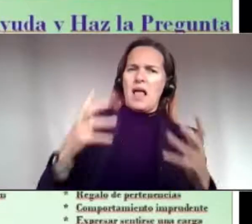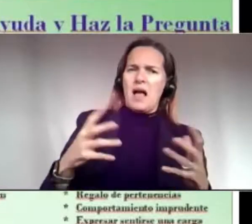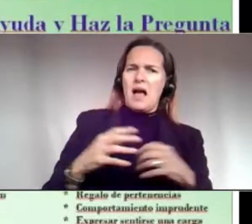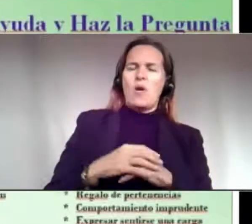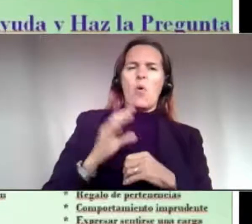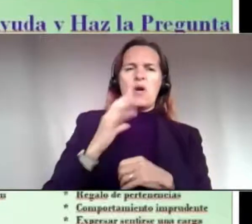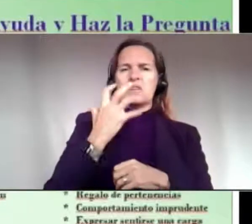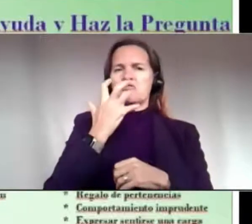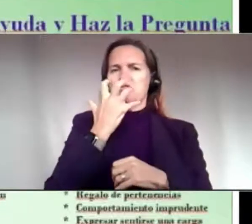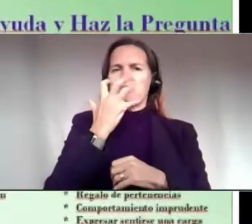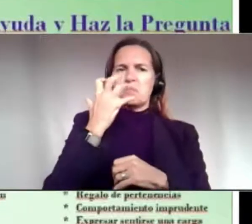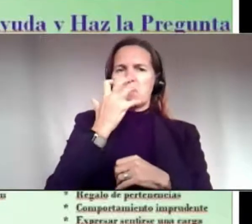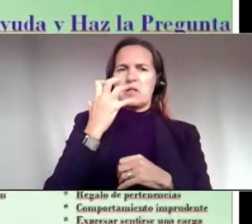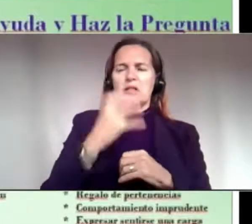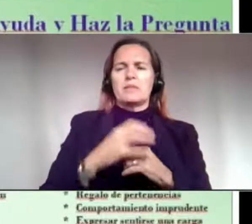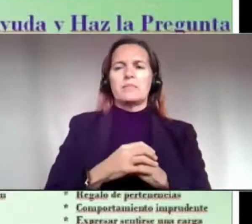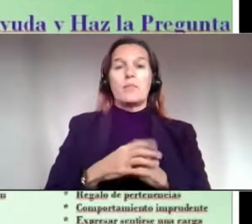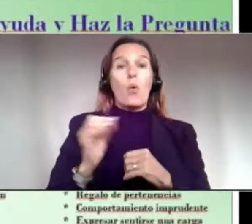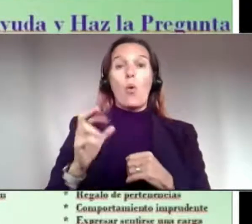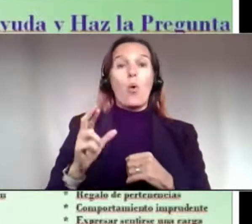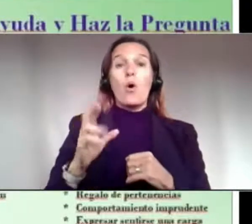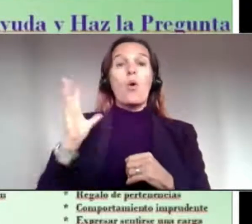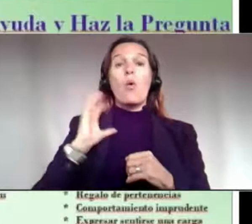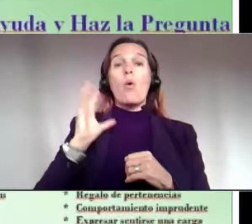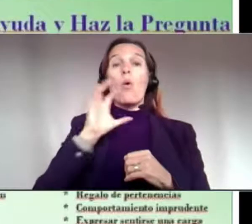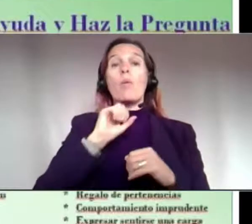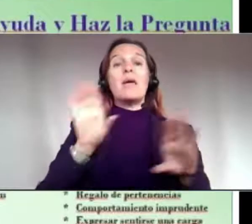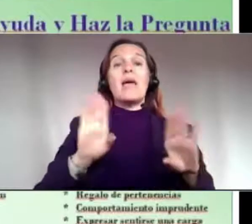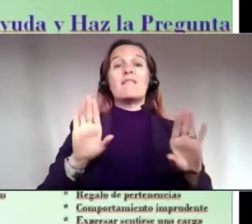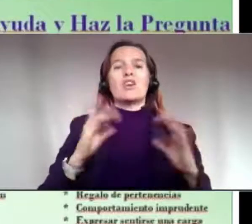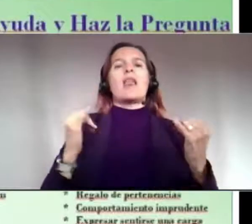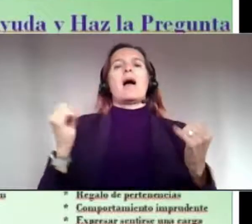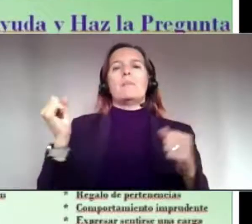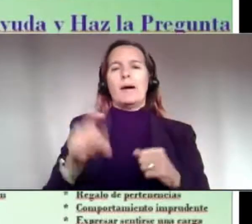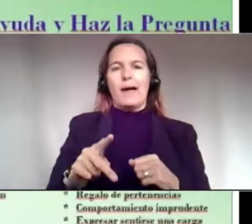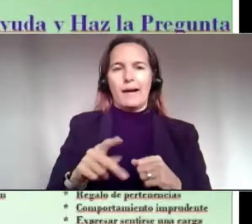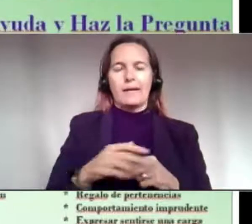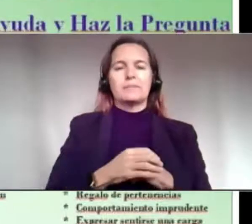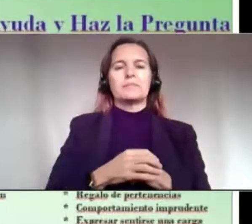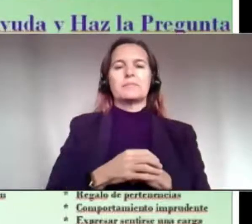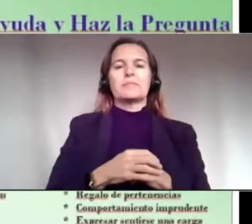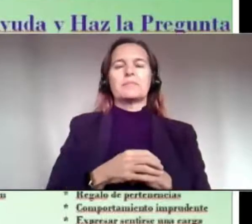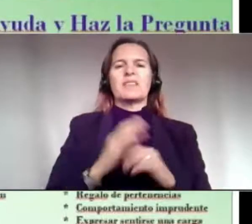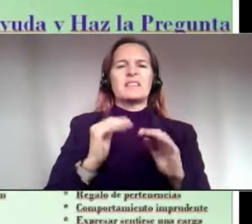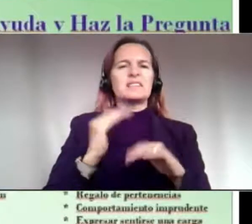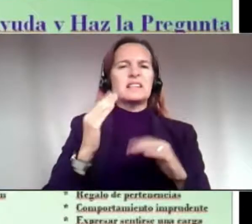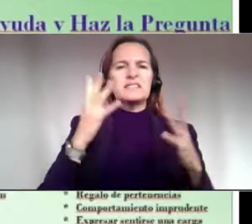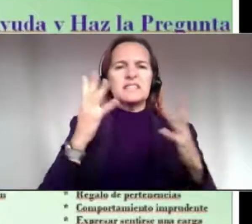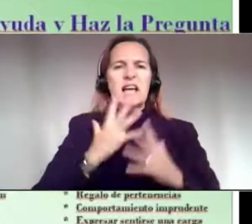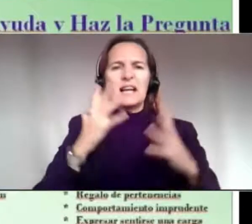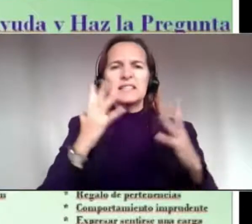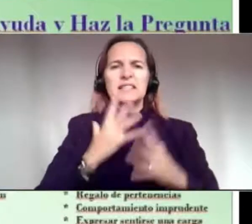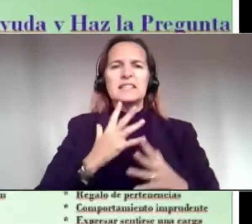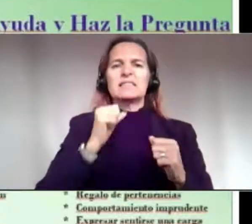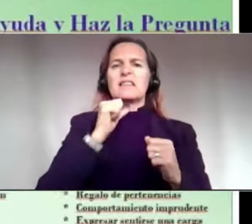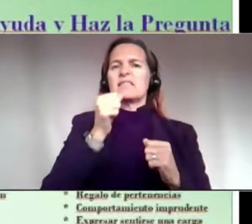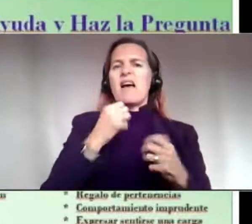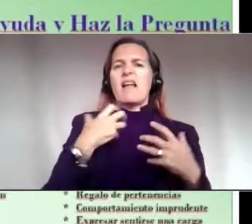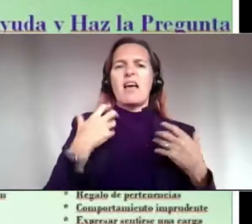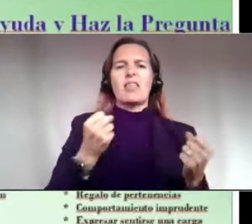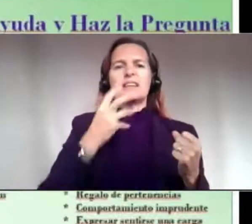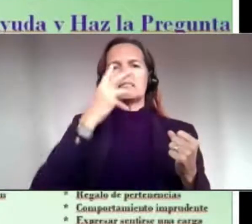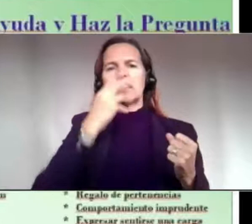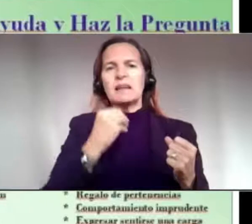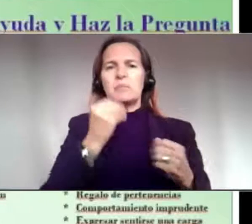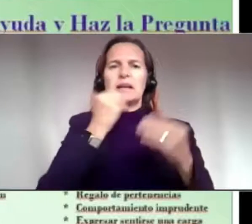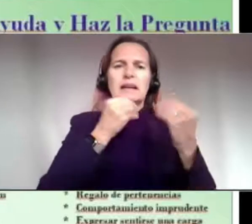to behaviors they may have grown out of; excessive worry or sadness; unhealthy eating or sleeping habits; irritability